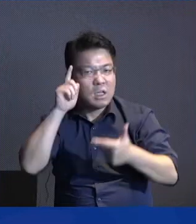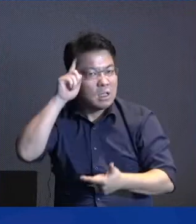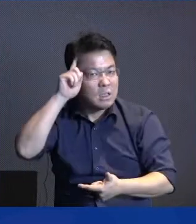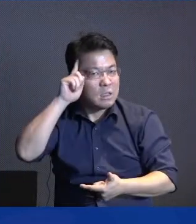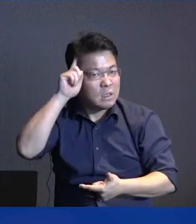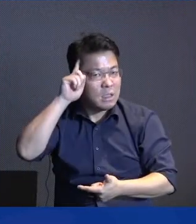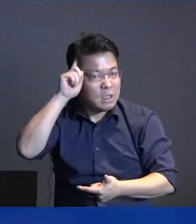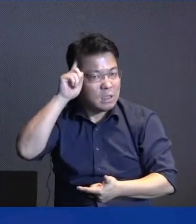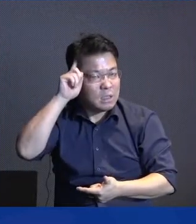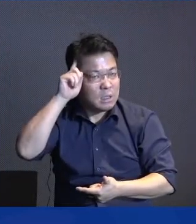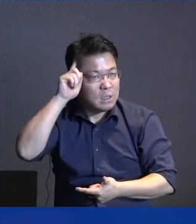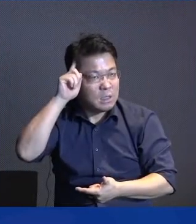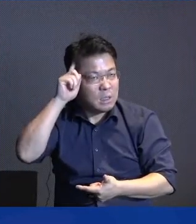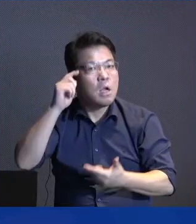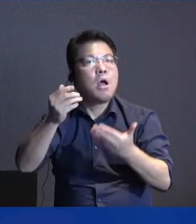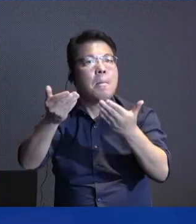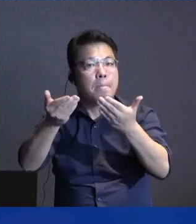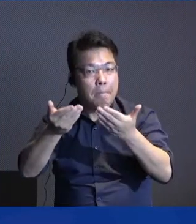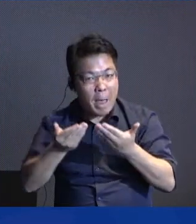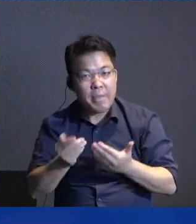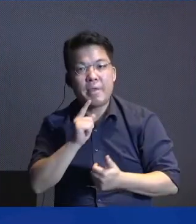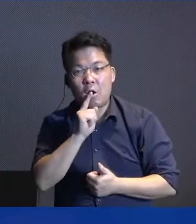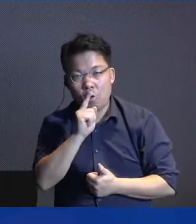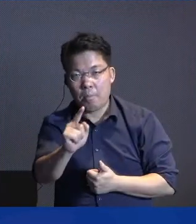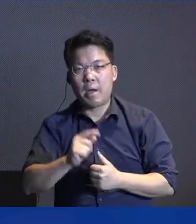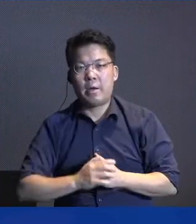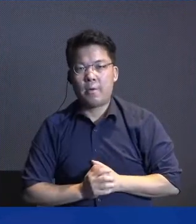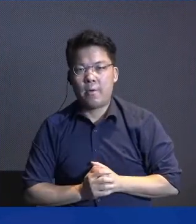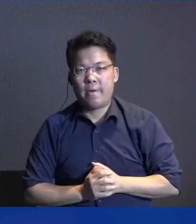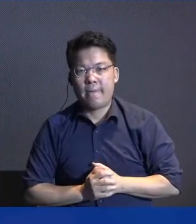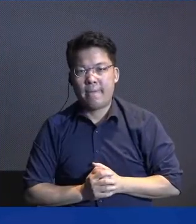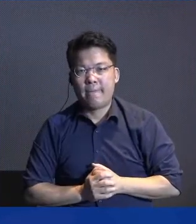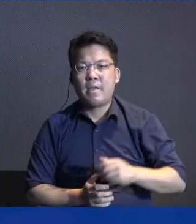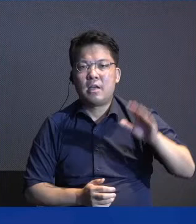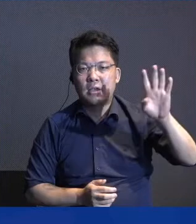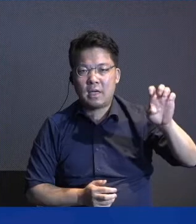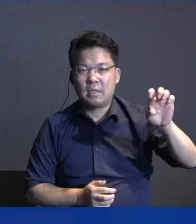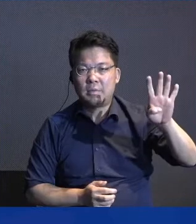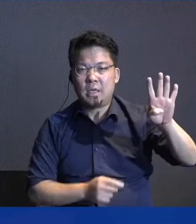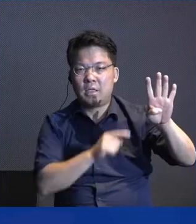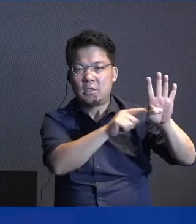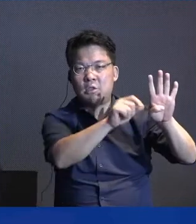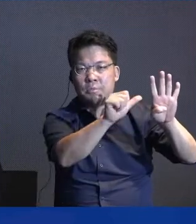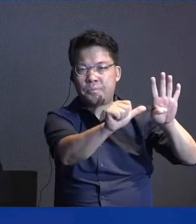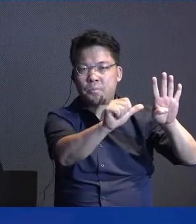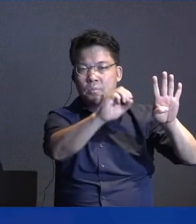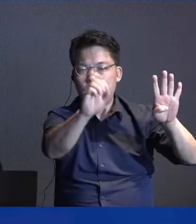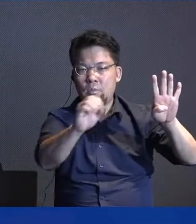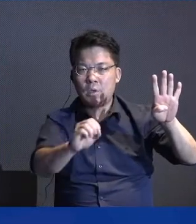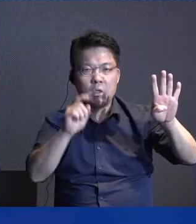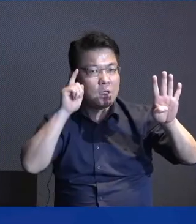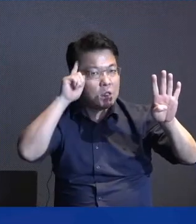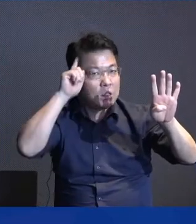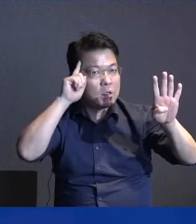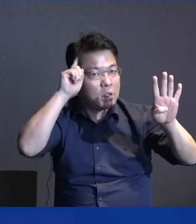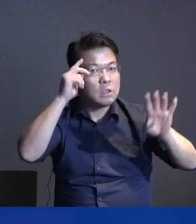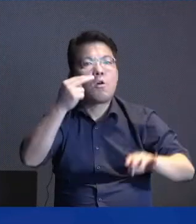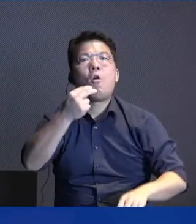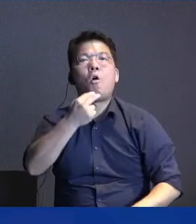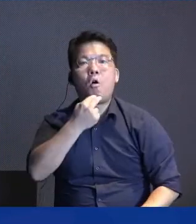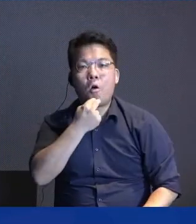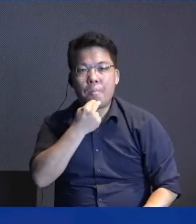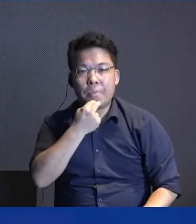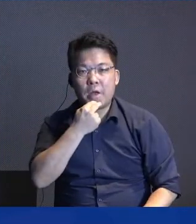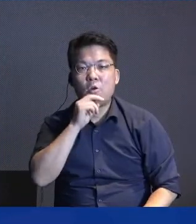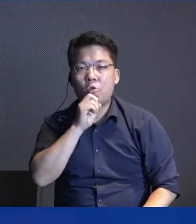44.5% report that they tend not to feel stressed, and 12.8% say that they